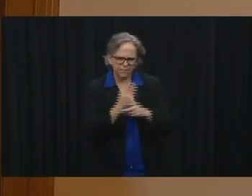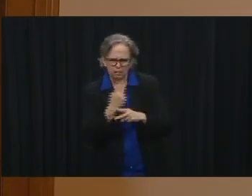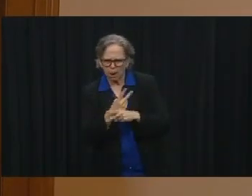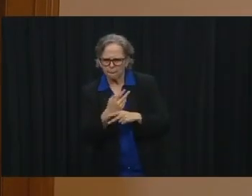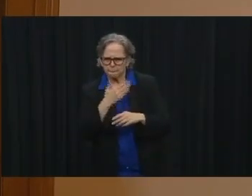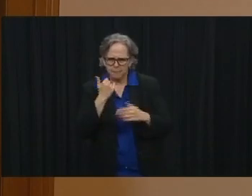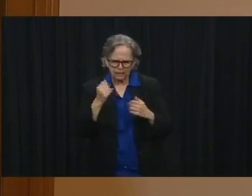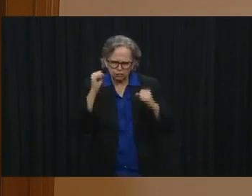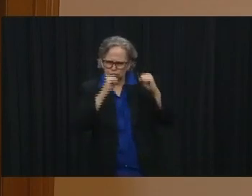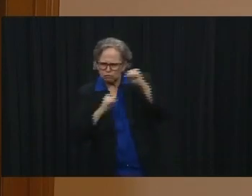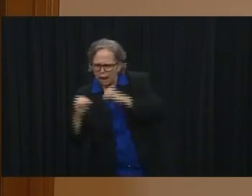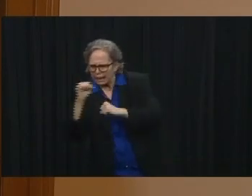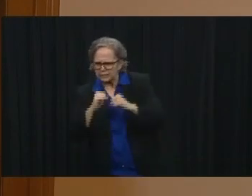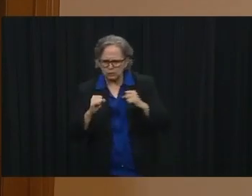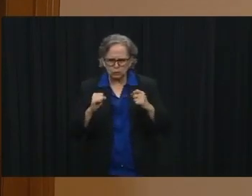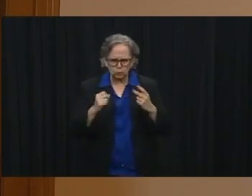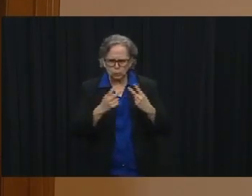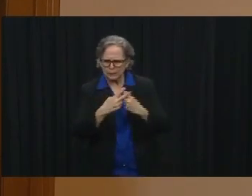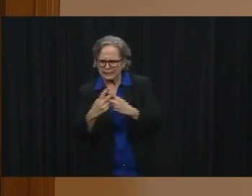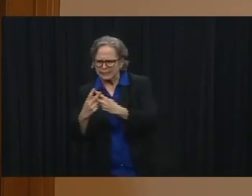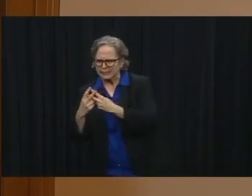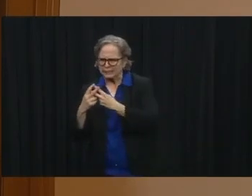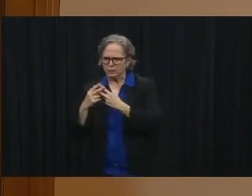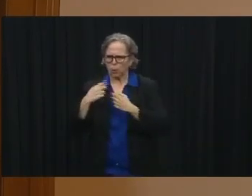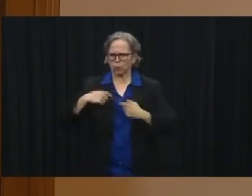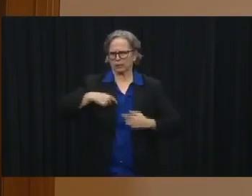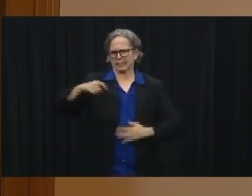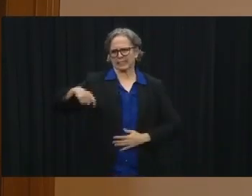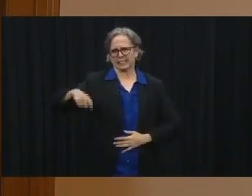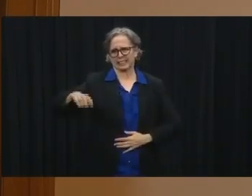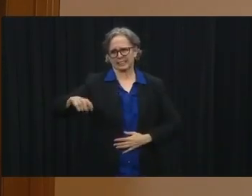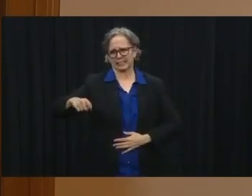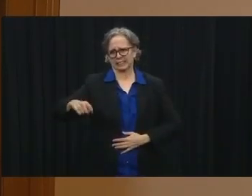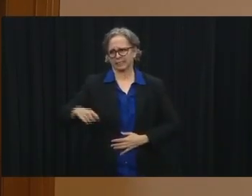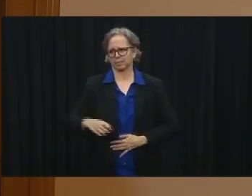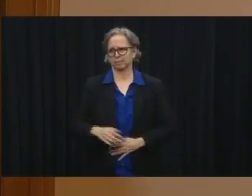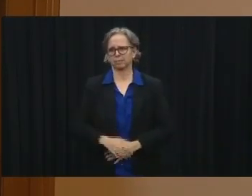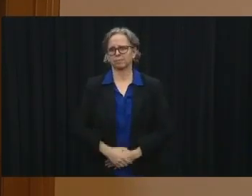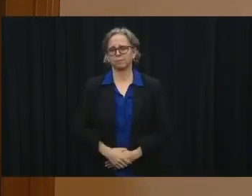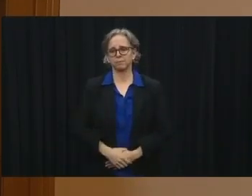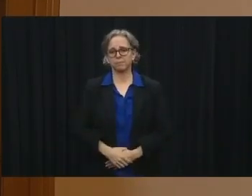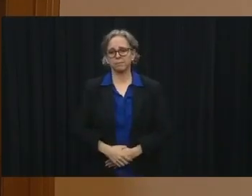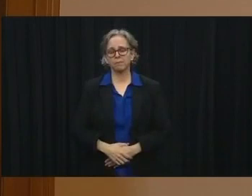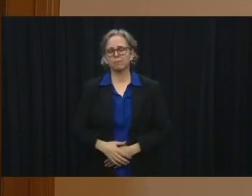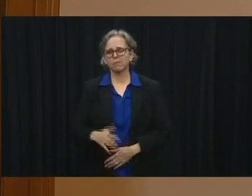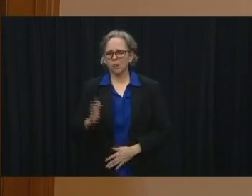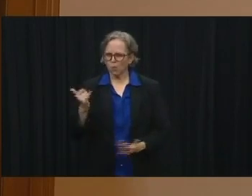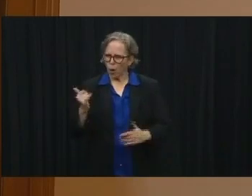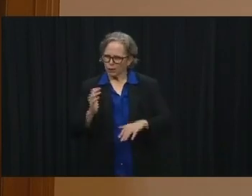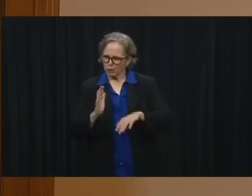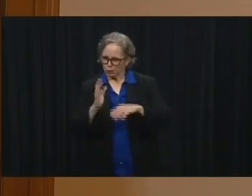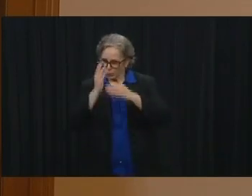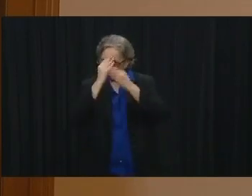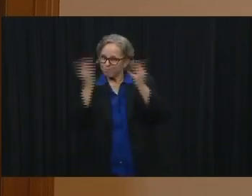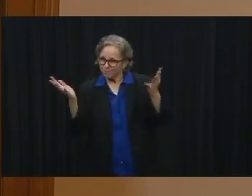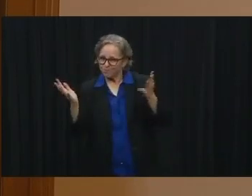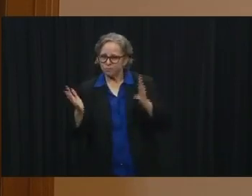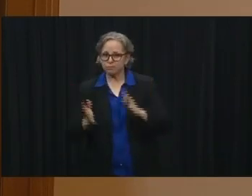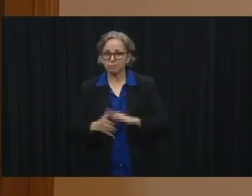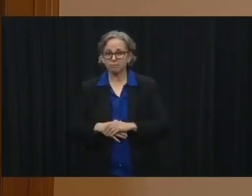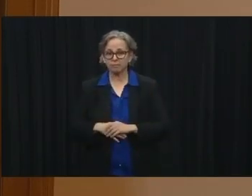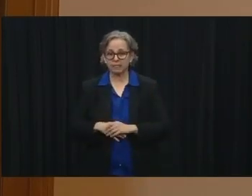One thing I'd like to touch on, a hospitalized patient is in a hospital